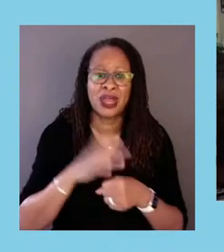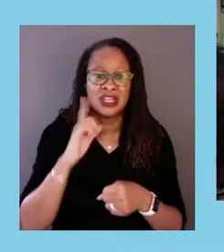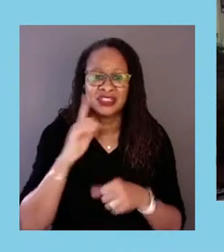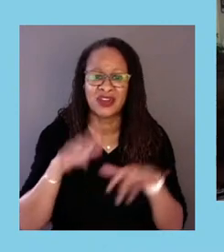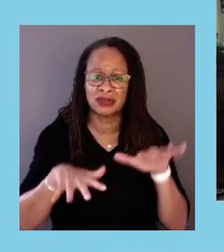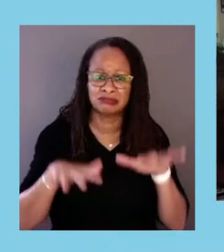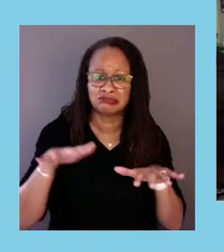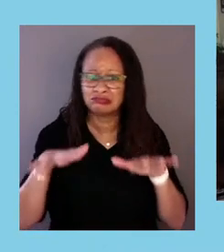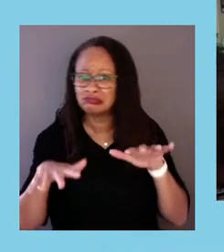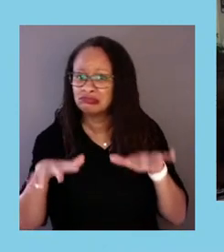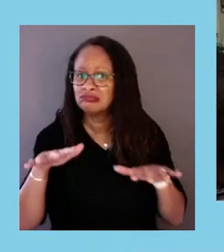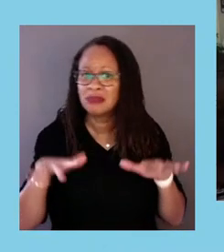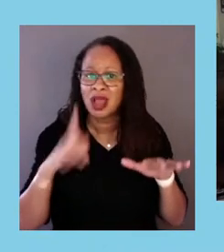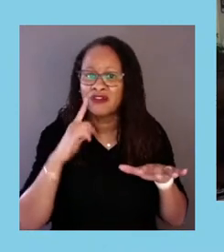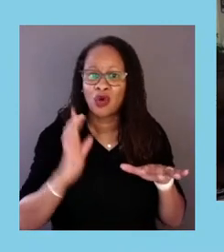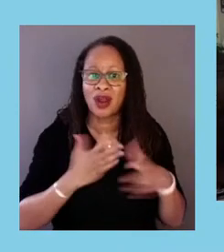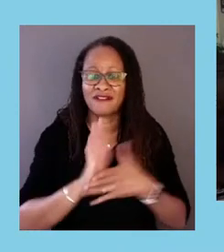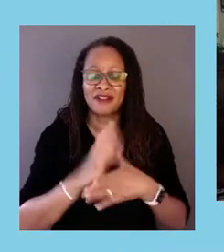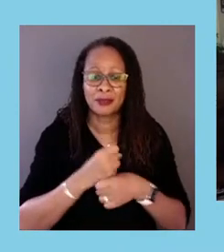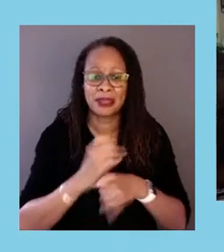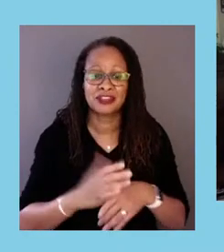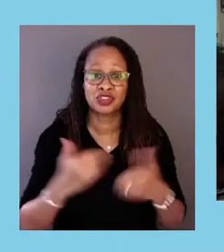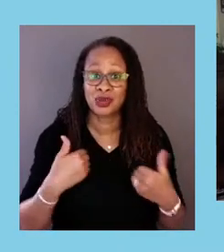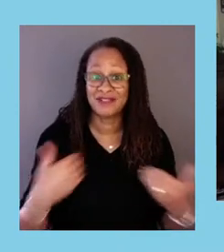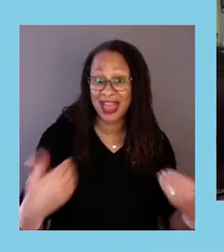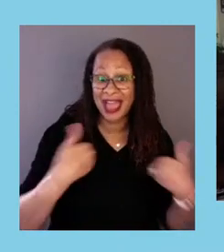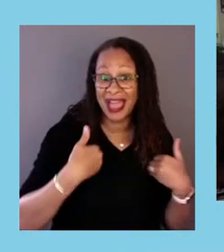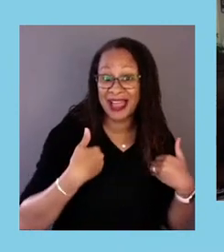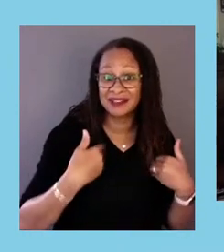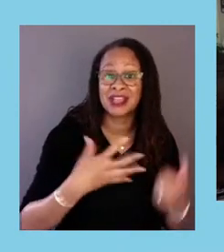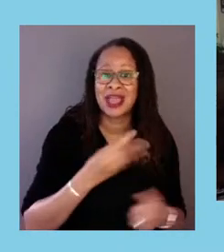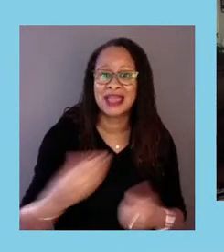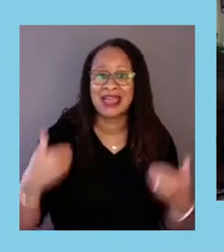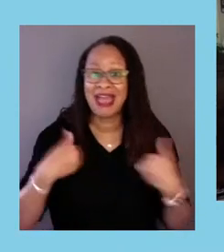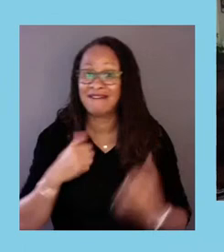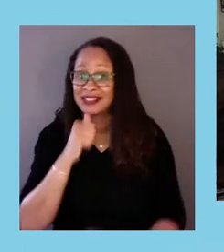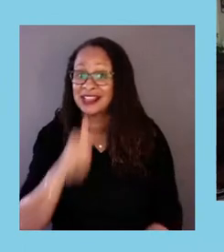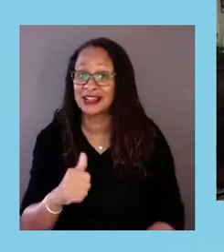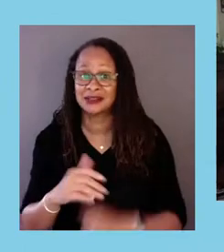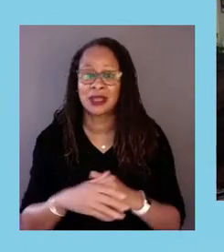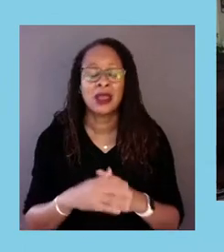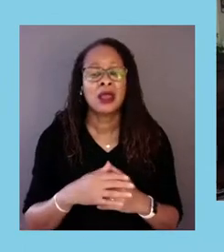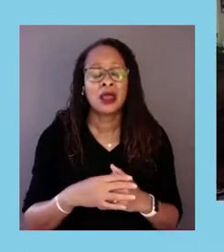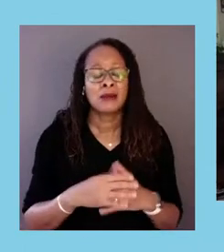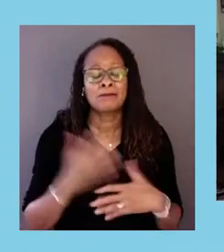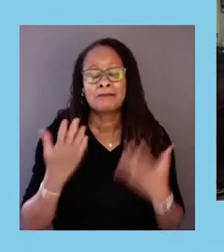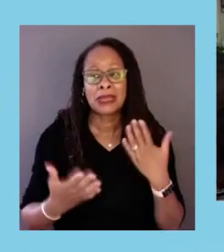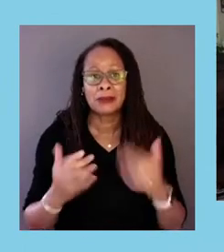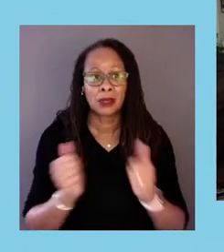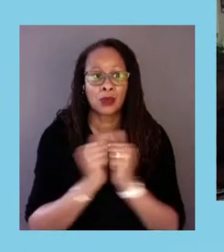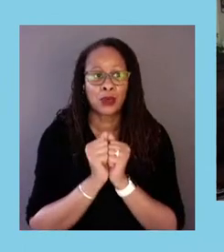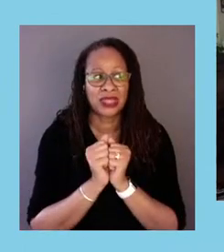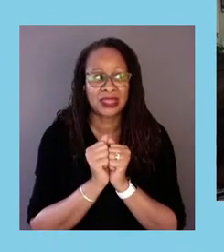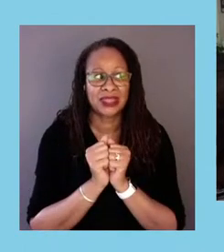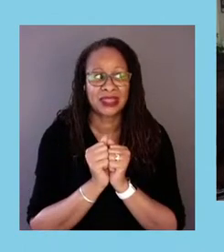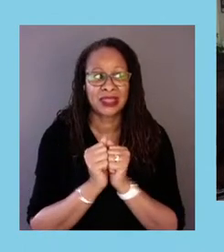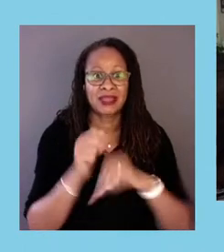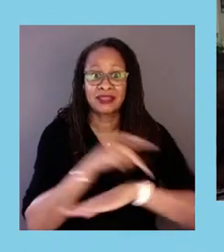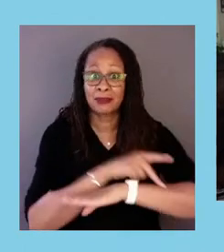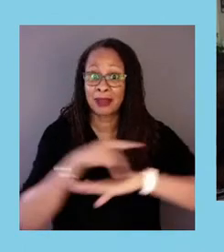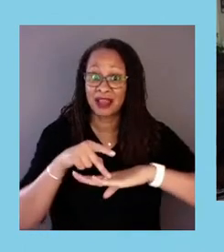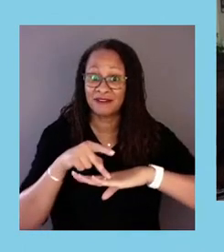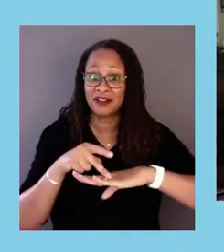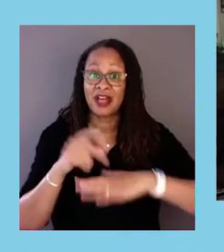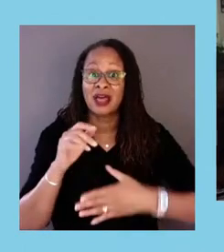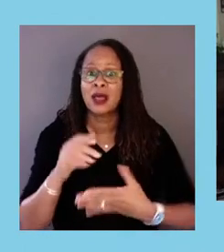keep just saying there are the haves and the have-nots, but you know, maybe with the platforms, that one thing that could